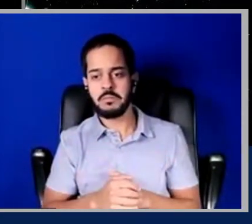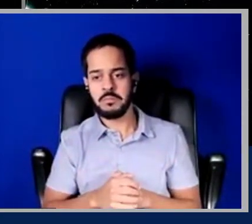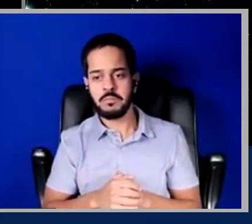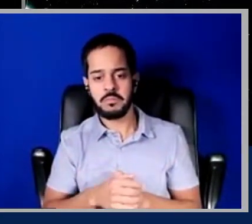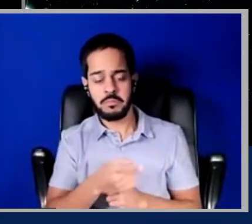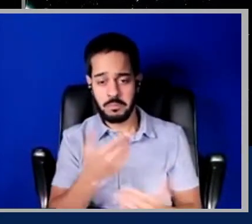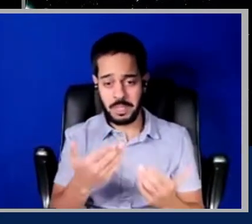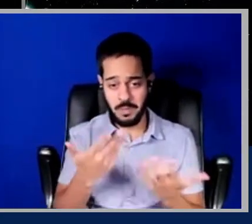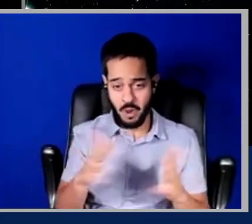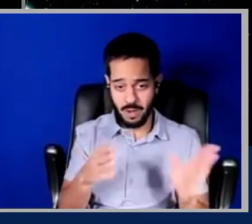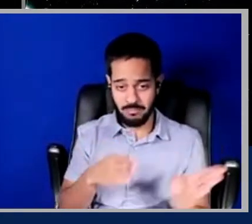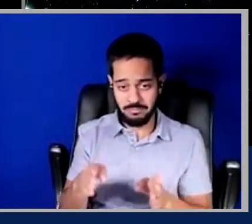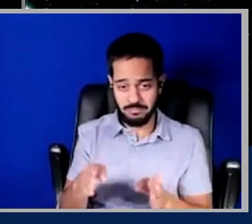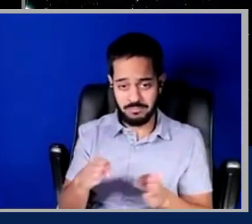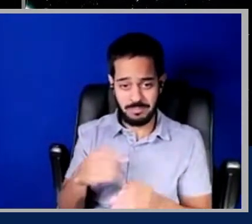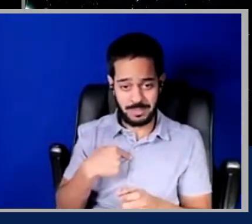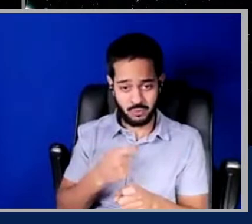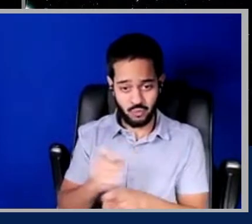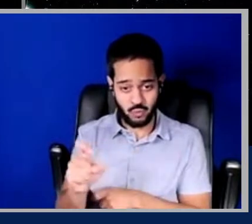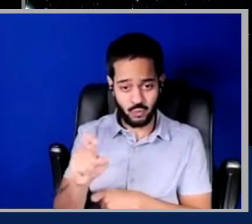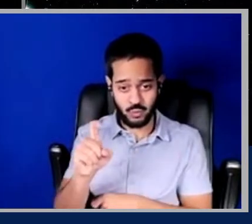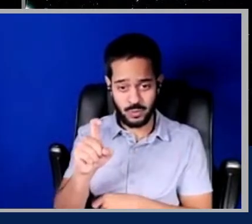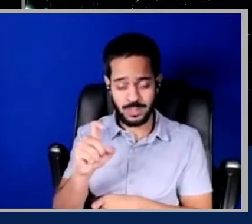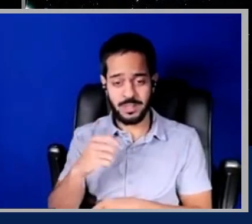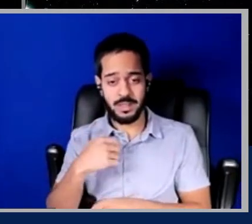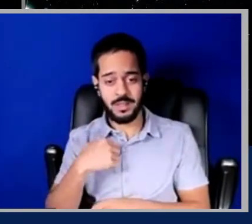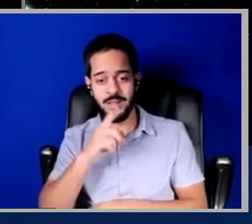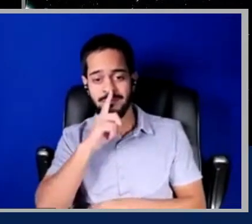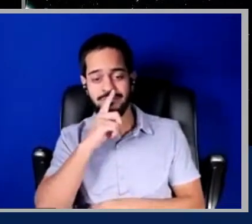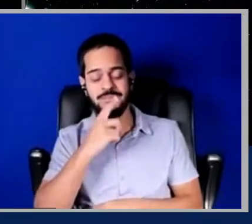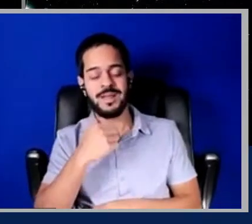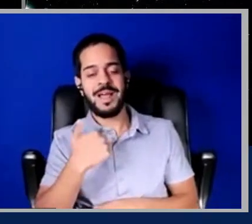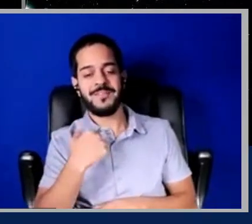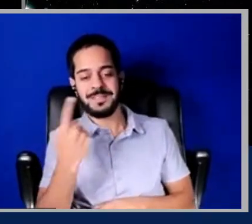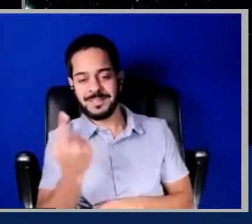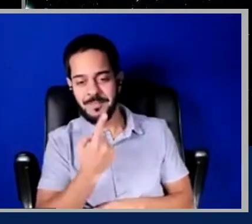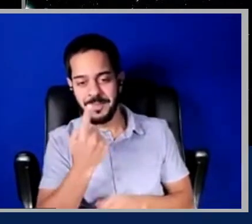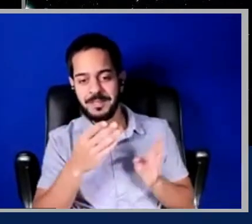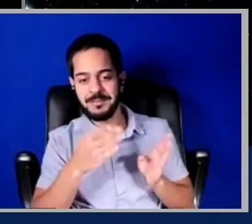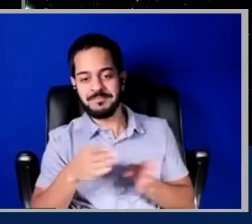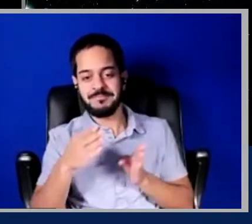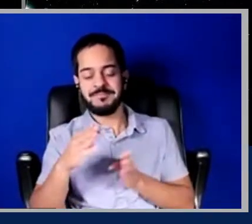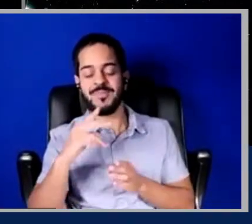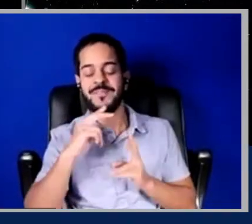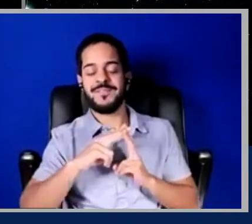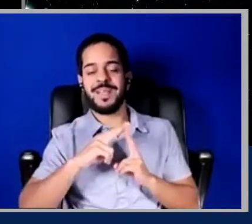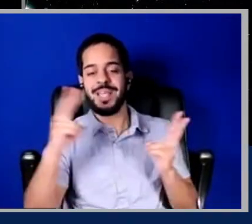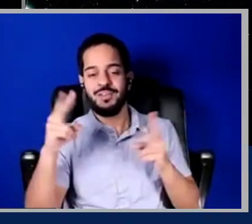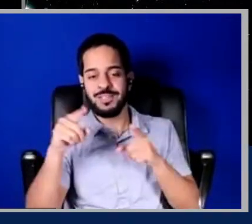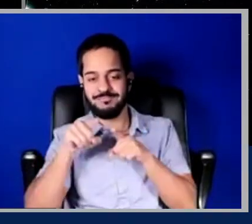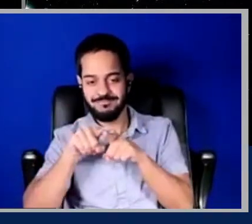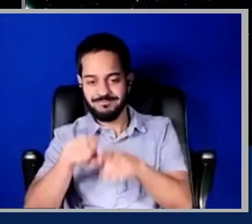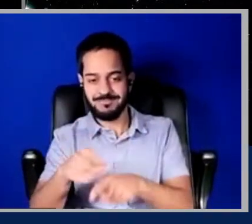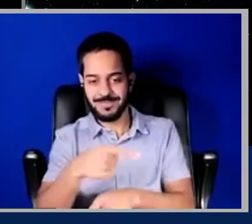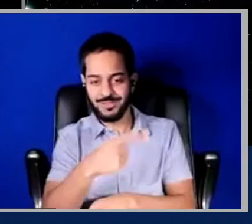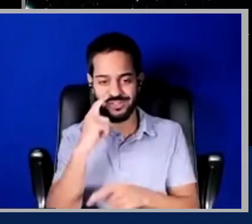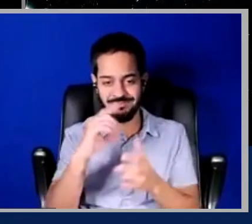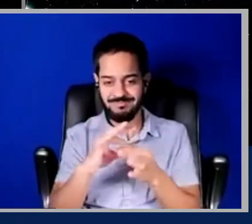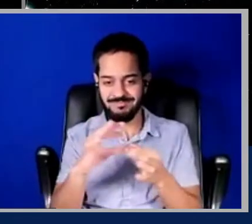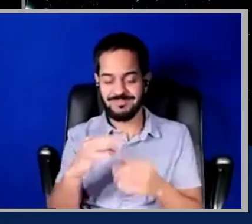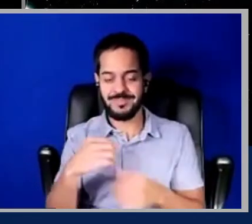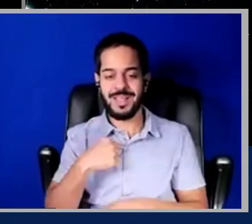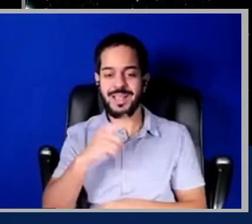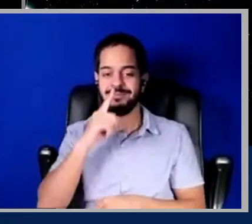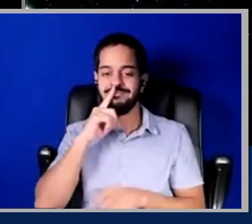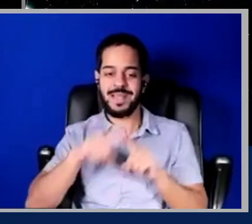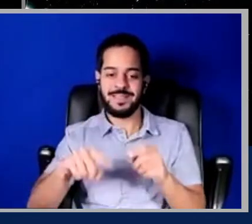works? Is that a spoiler? There is something in the works very, very related to that. Yes, I'm very excited about it, but I can't talk about it quite yet.